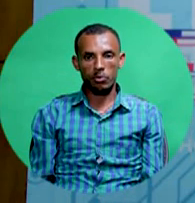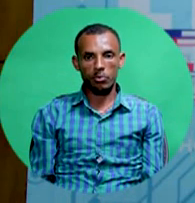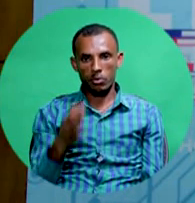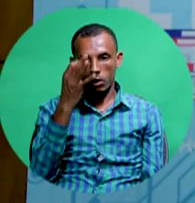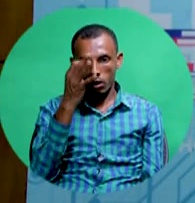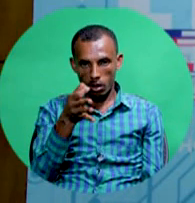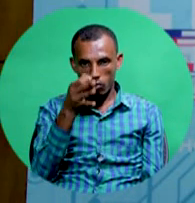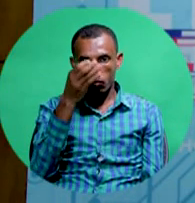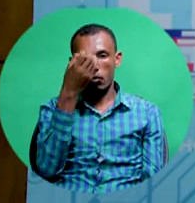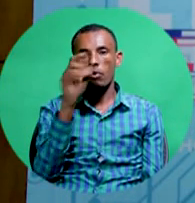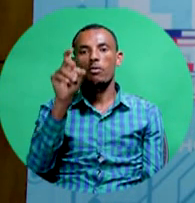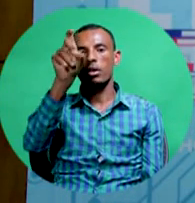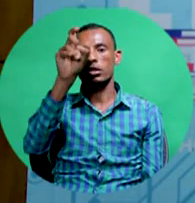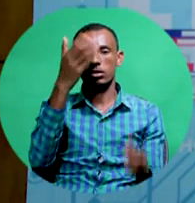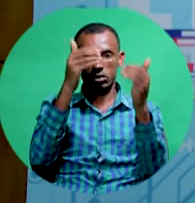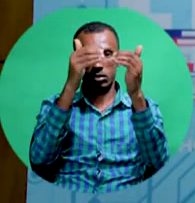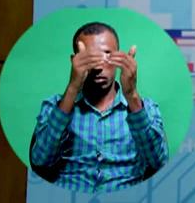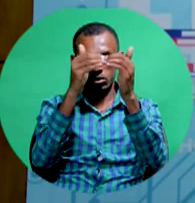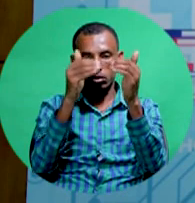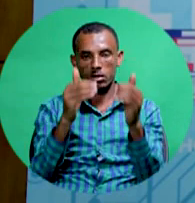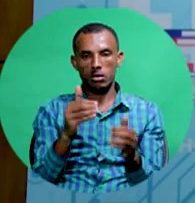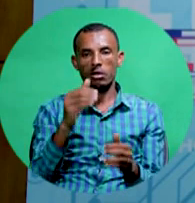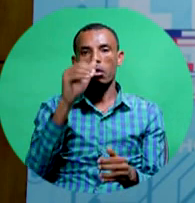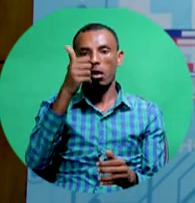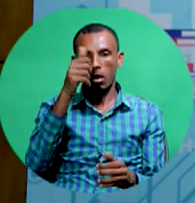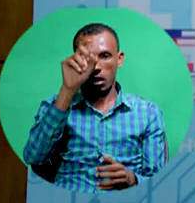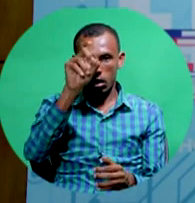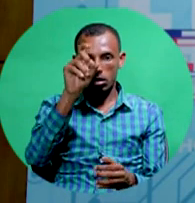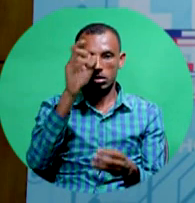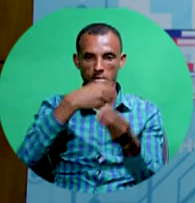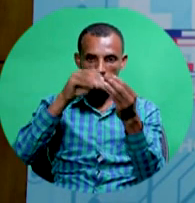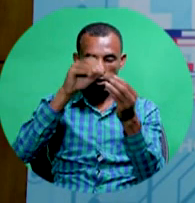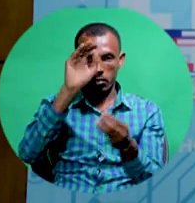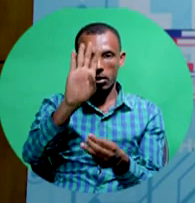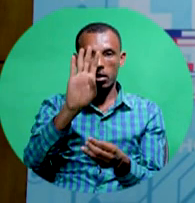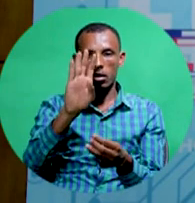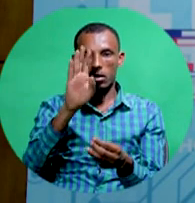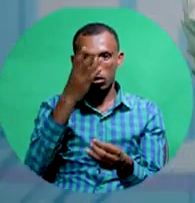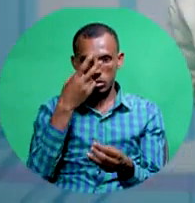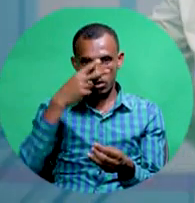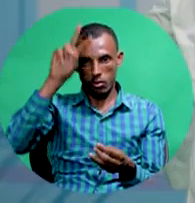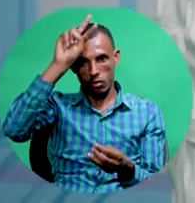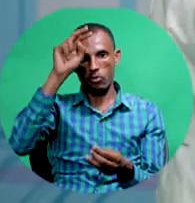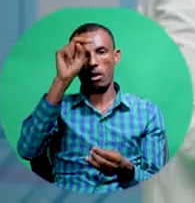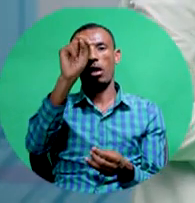f of x is equal to ax plus p the power of